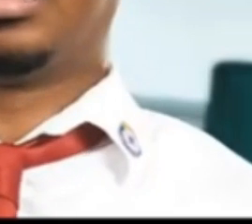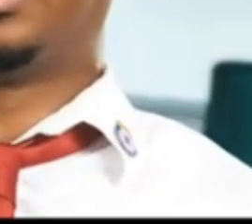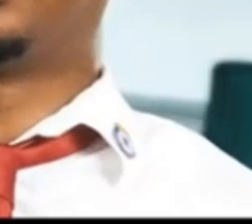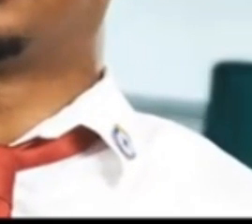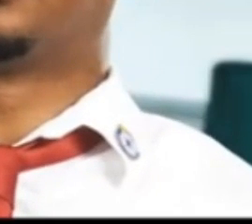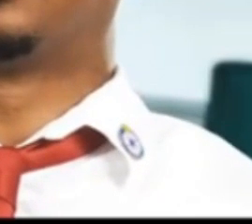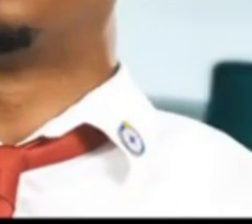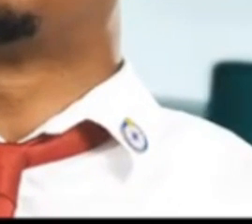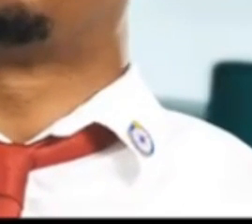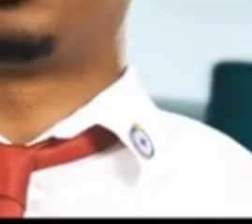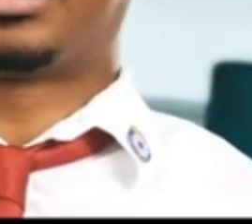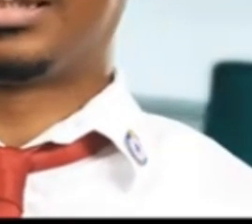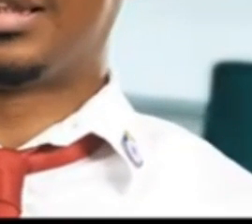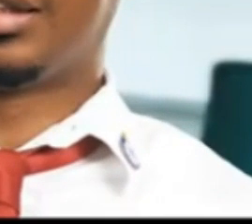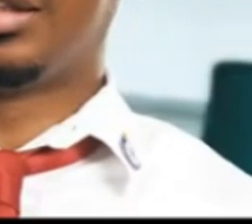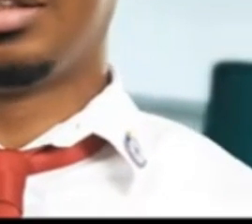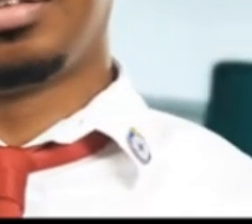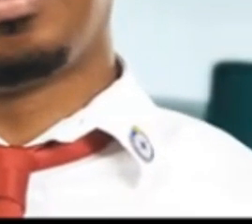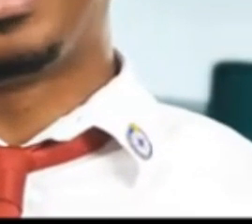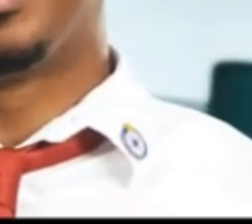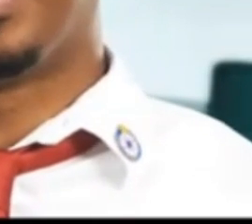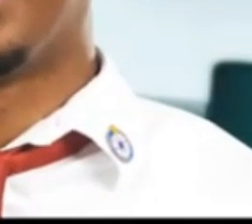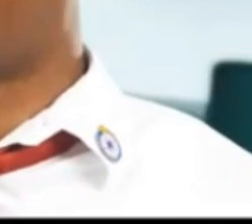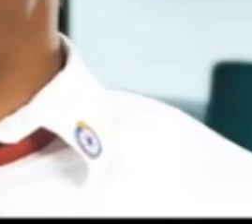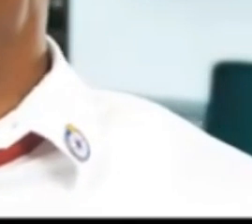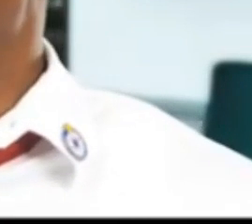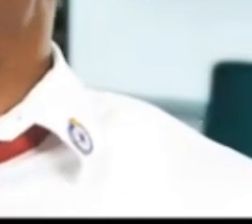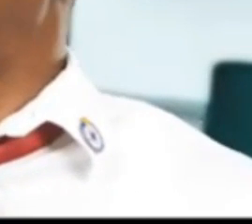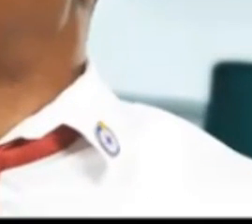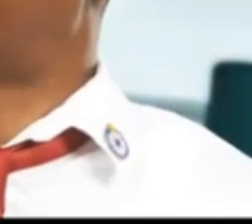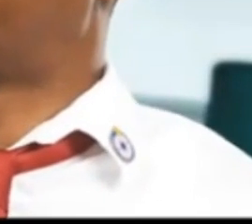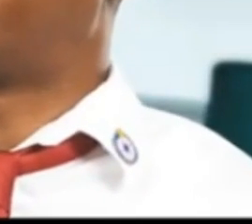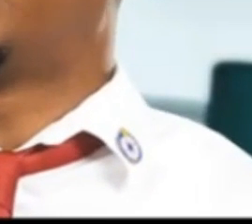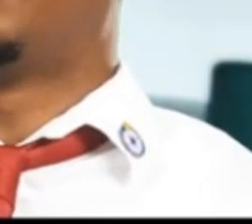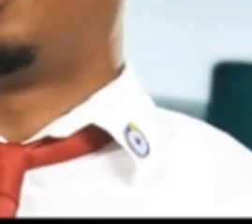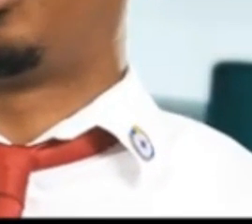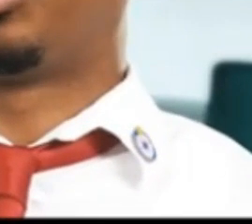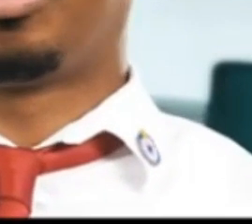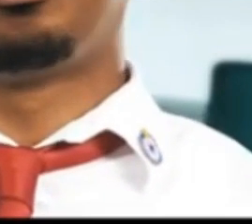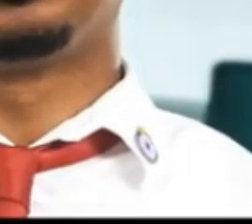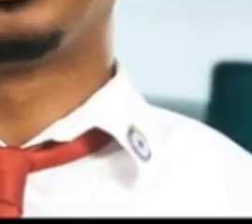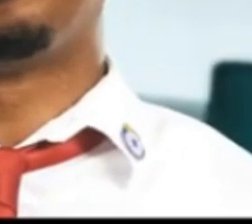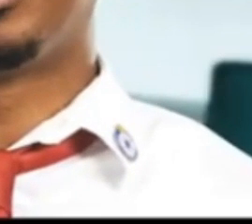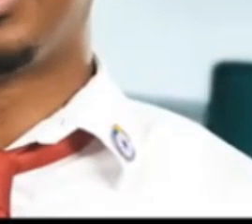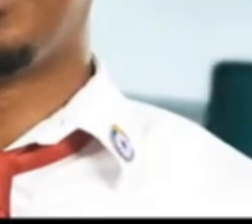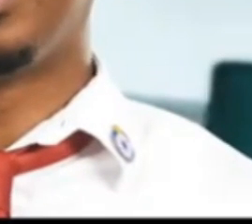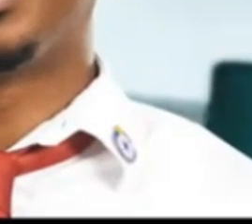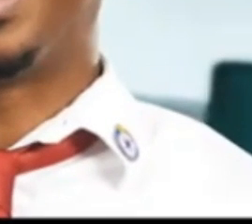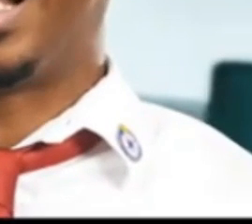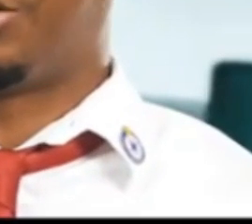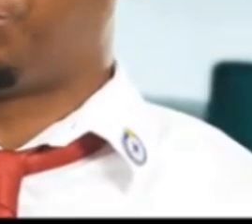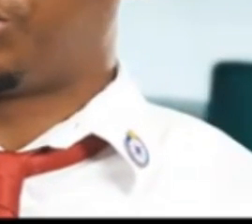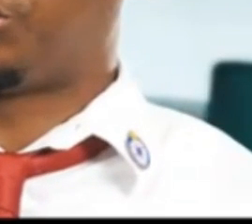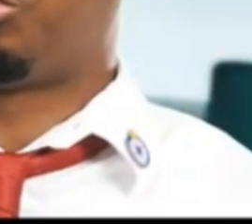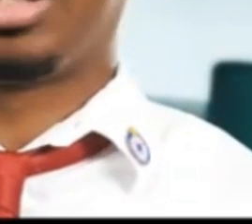at 1FM 98.9. Whenever they start with the